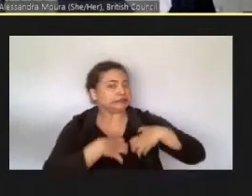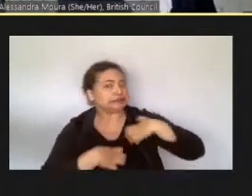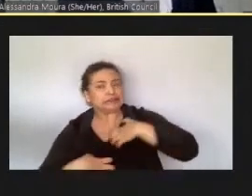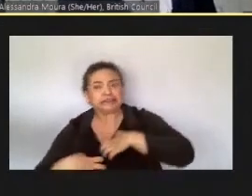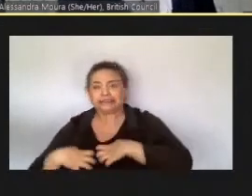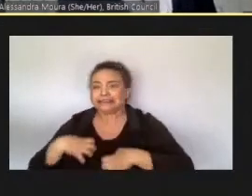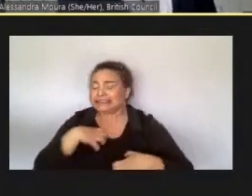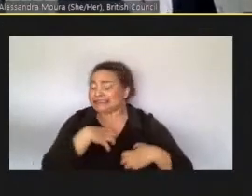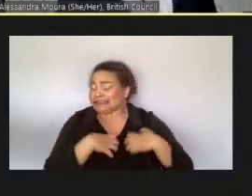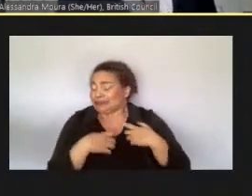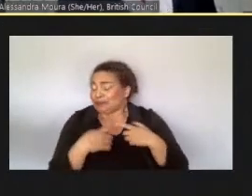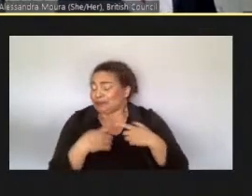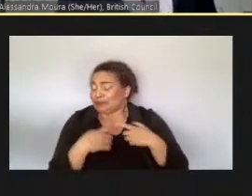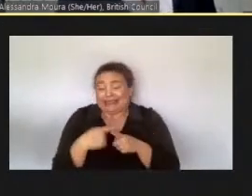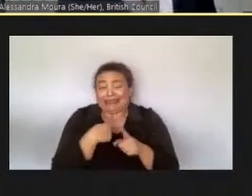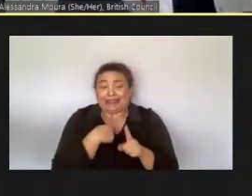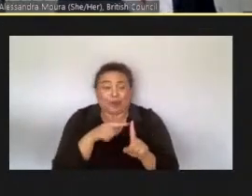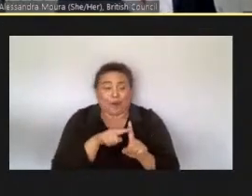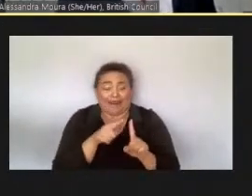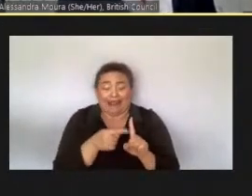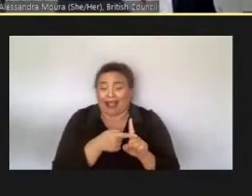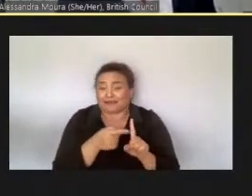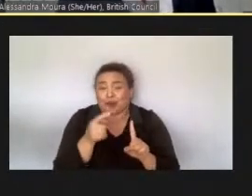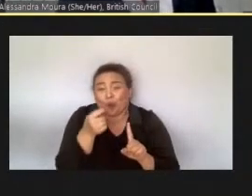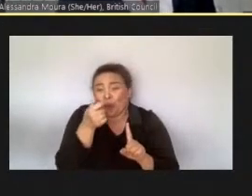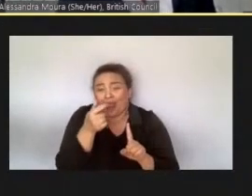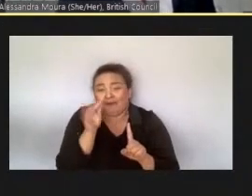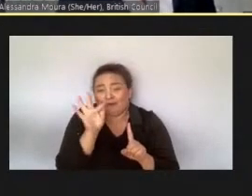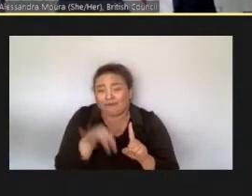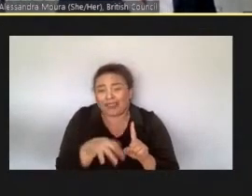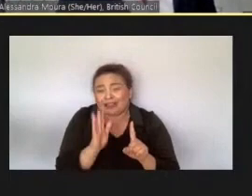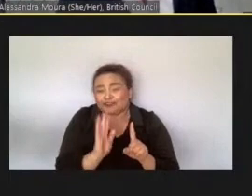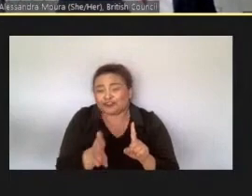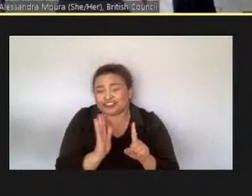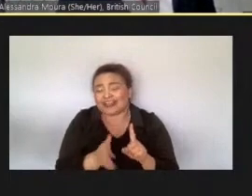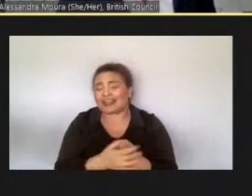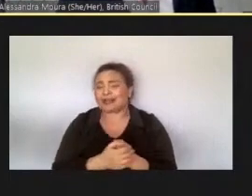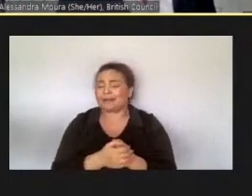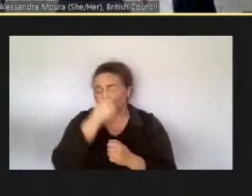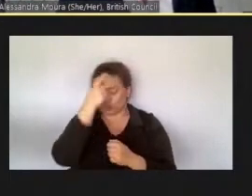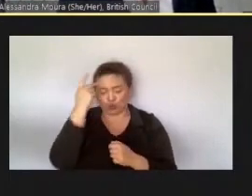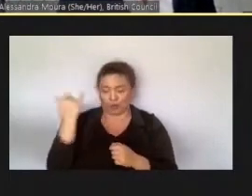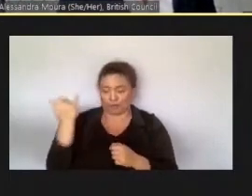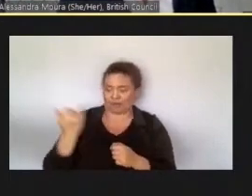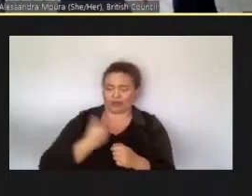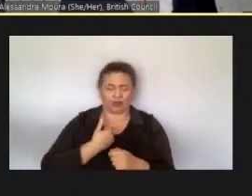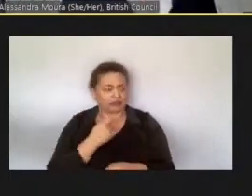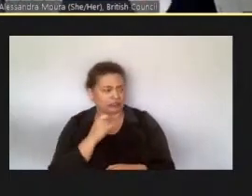he said, if you haven't learned anything up to now, can you please give up?